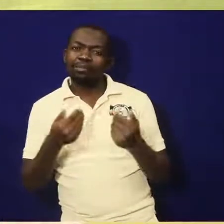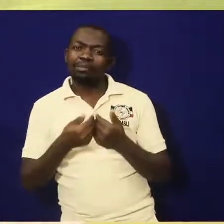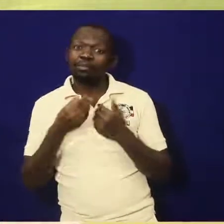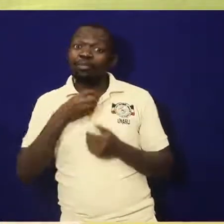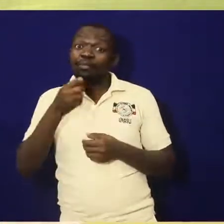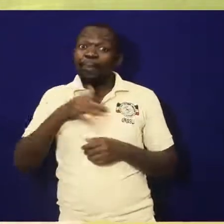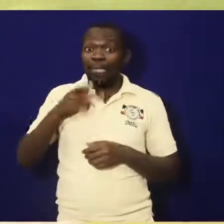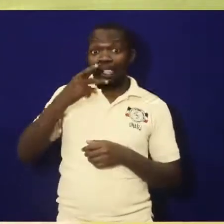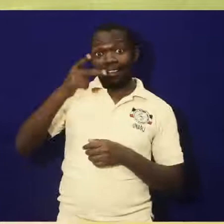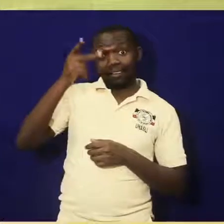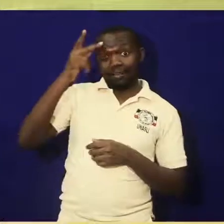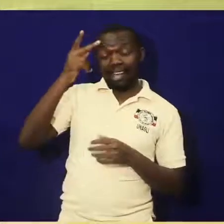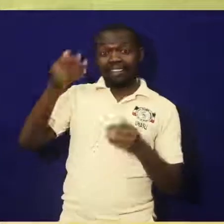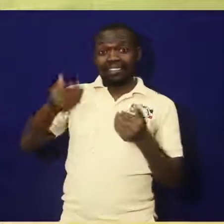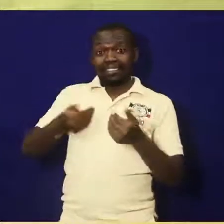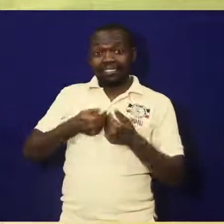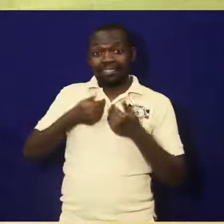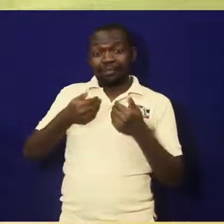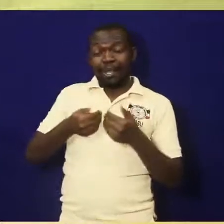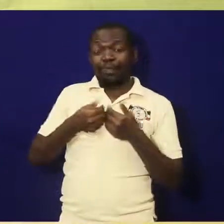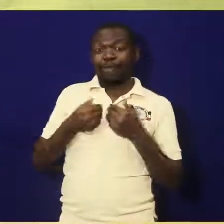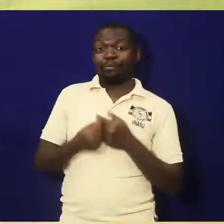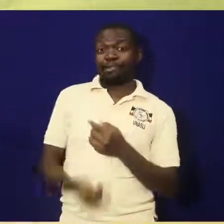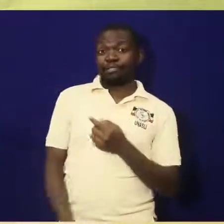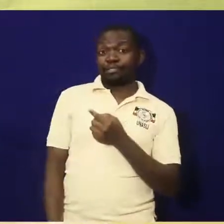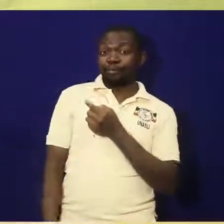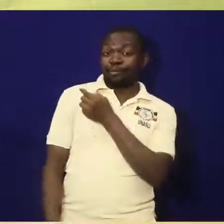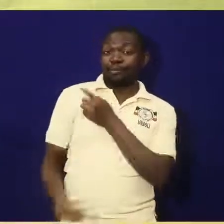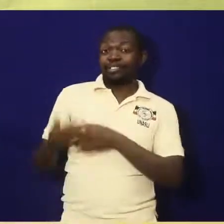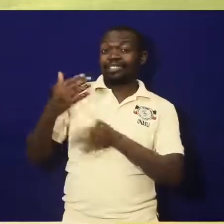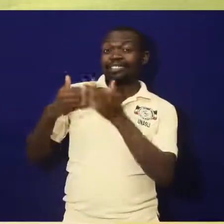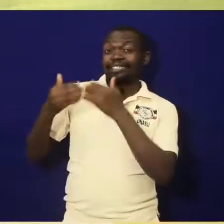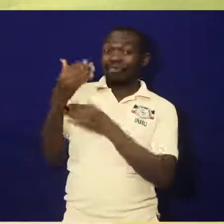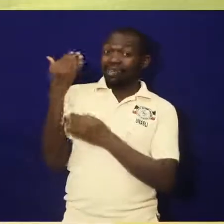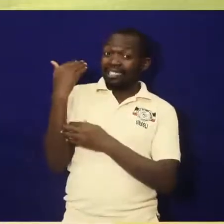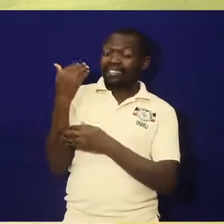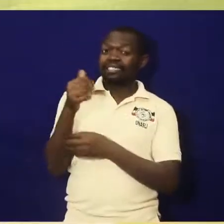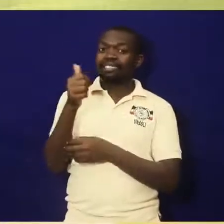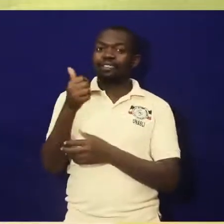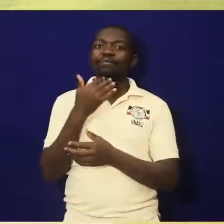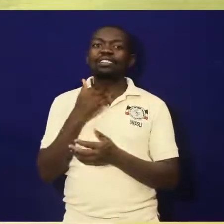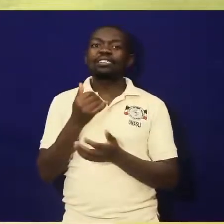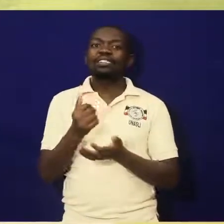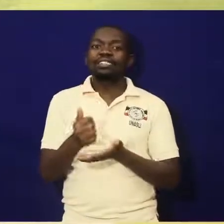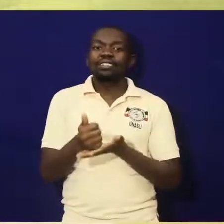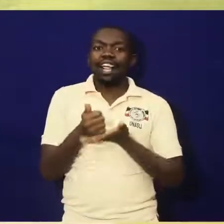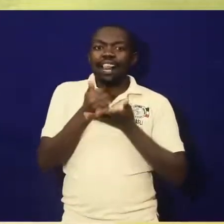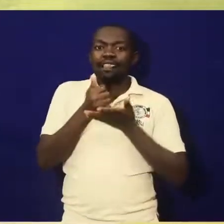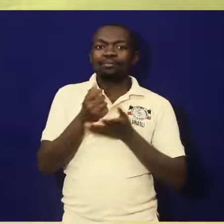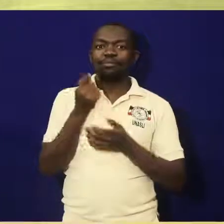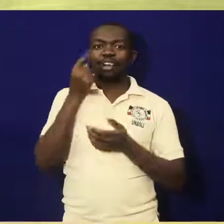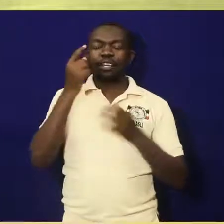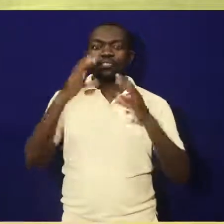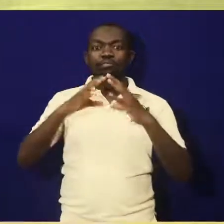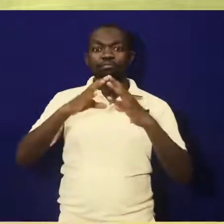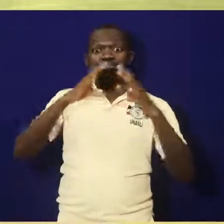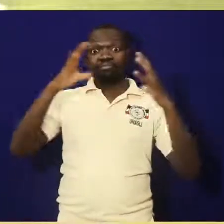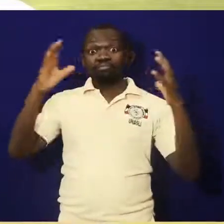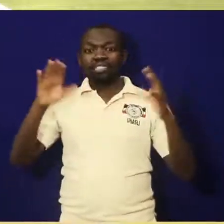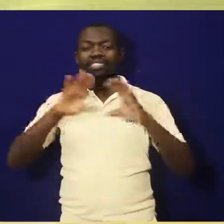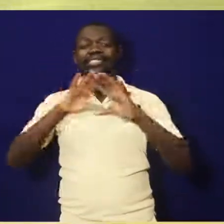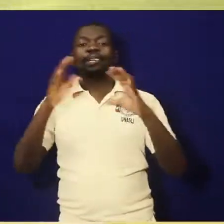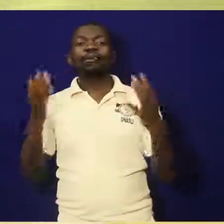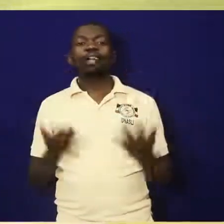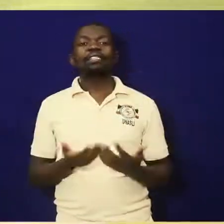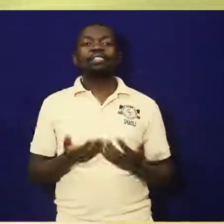about the past, he wanted us to understand the world He wanted to tell us